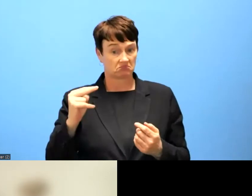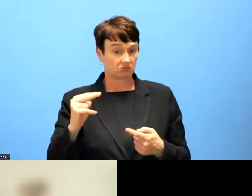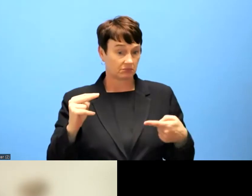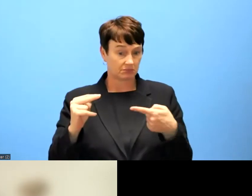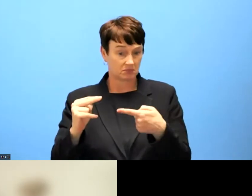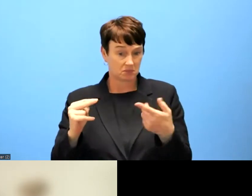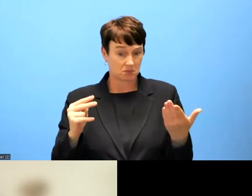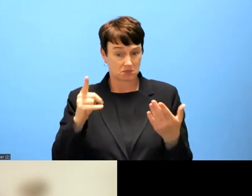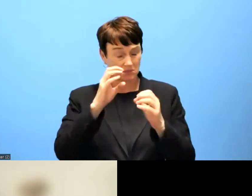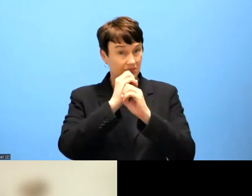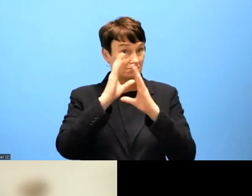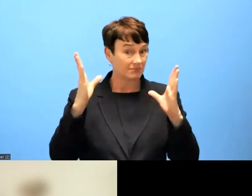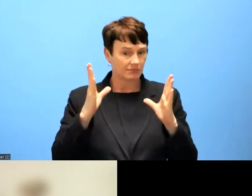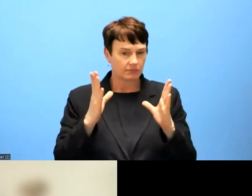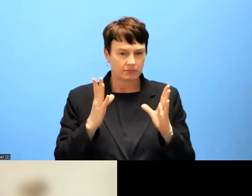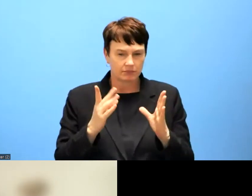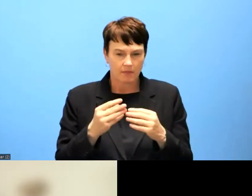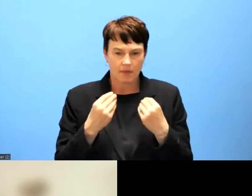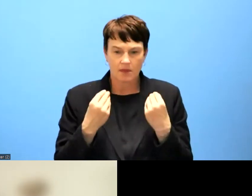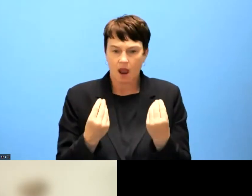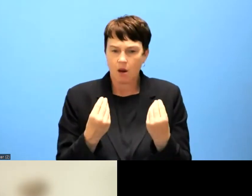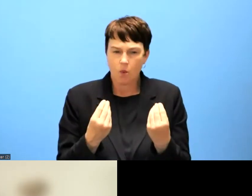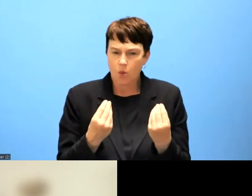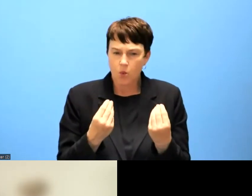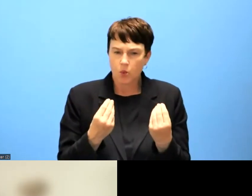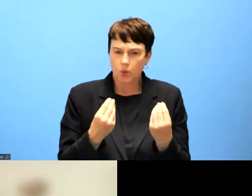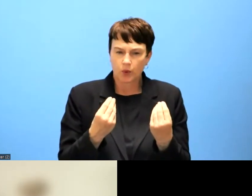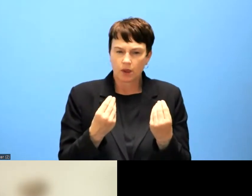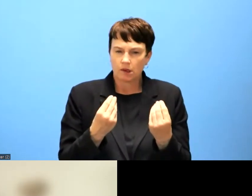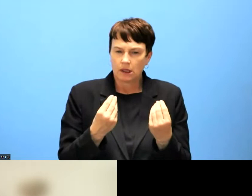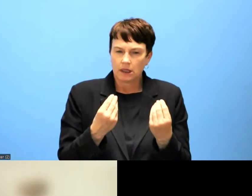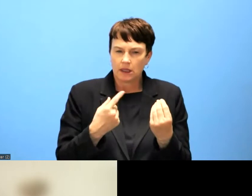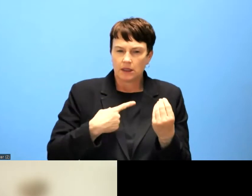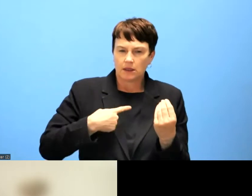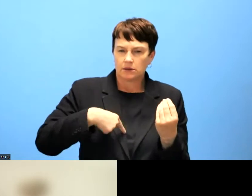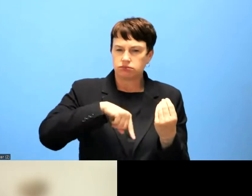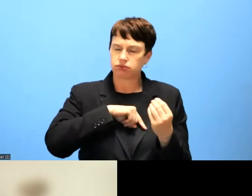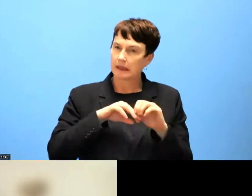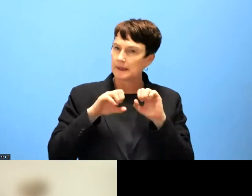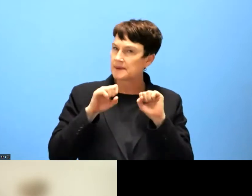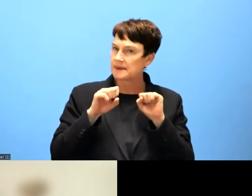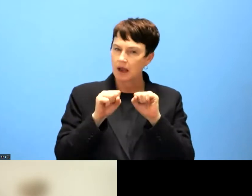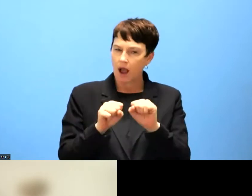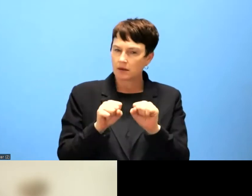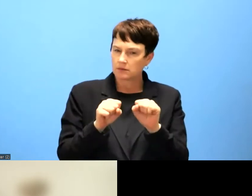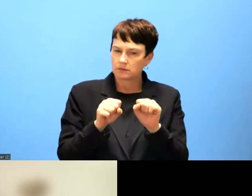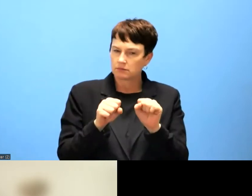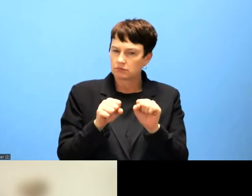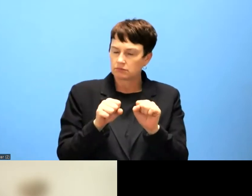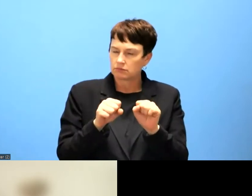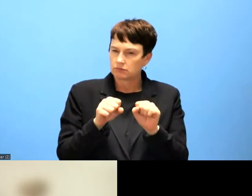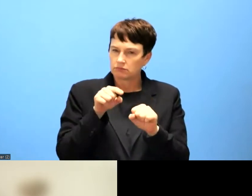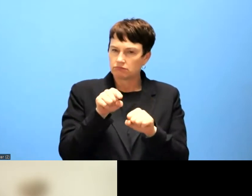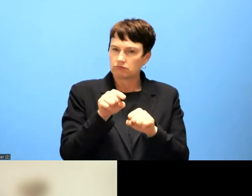make it more easy to use, or something like a how to meet? Would that kind of bridge the gap? Because